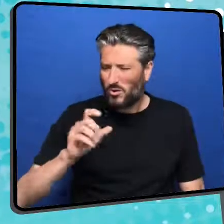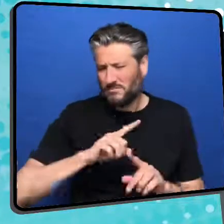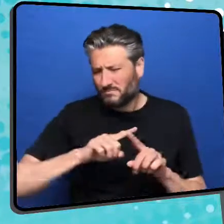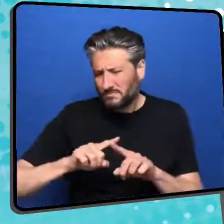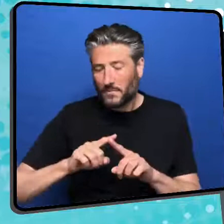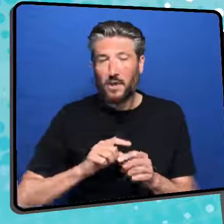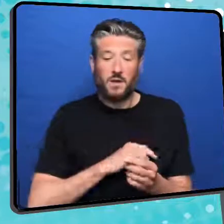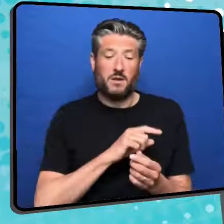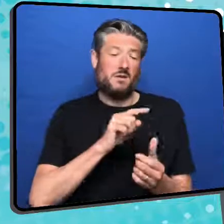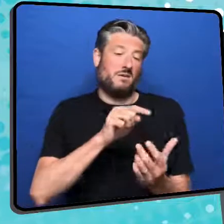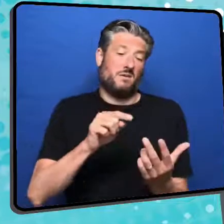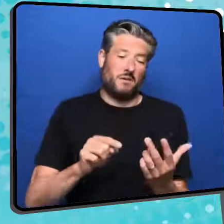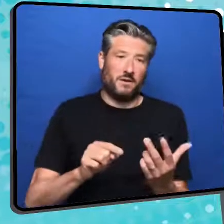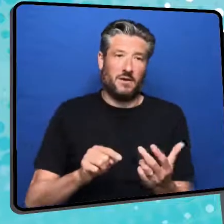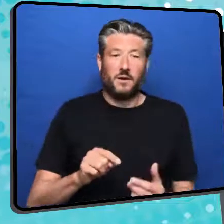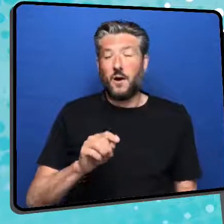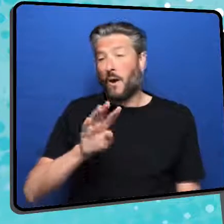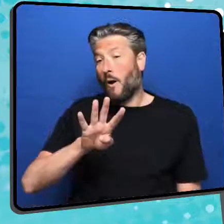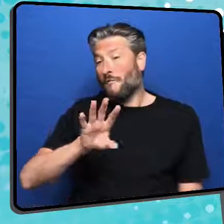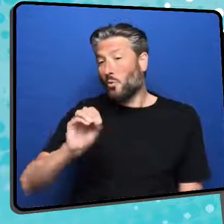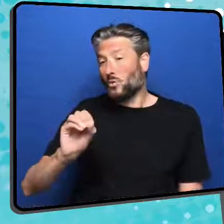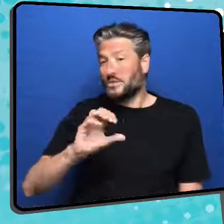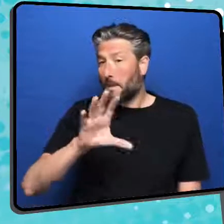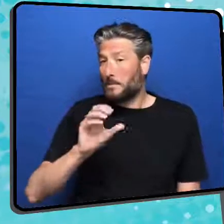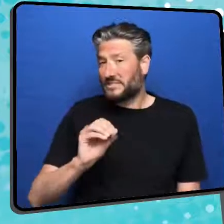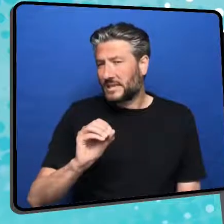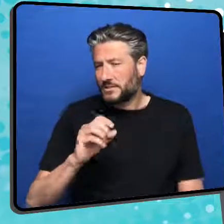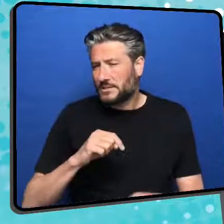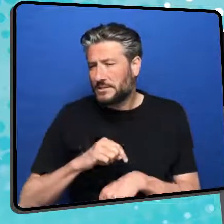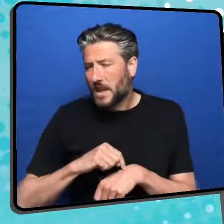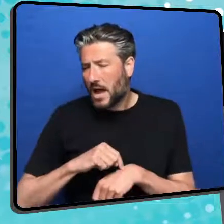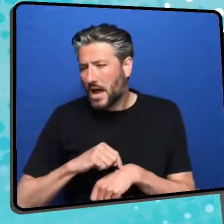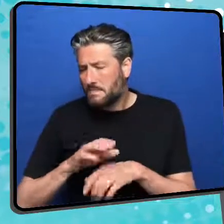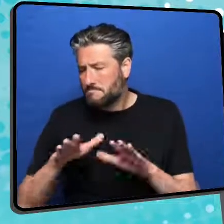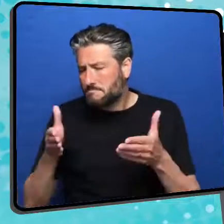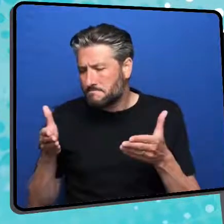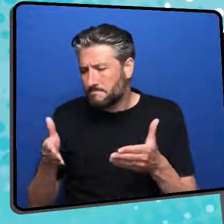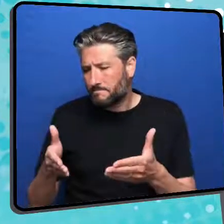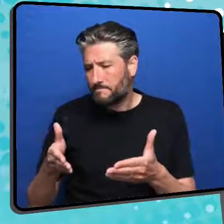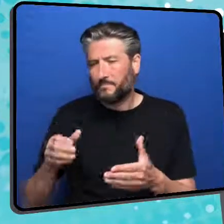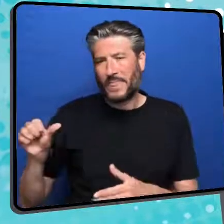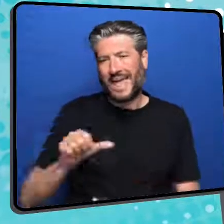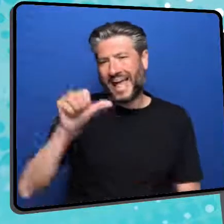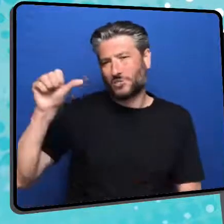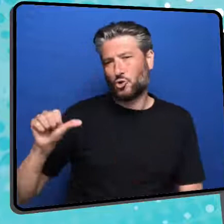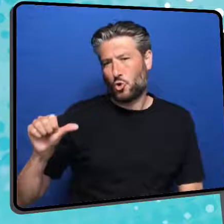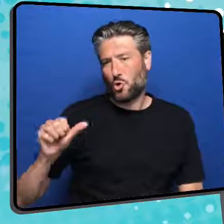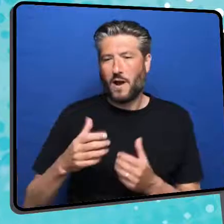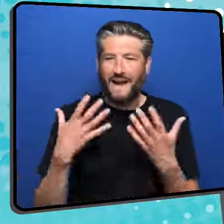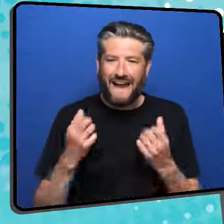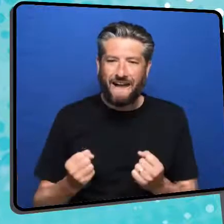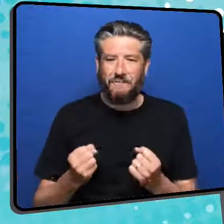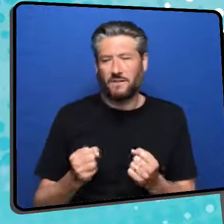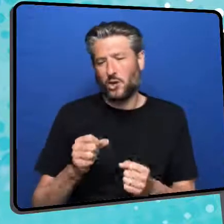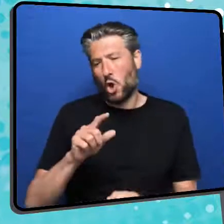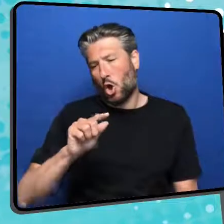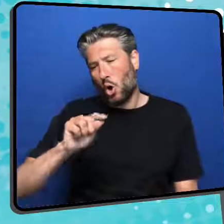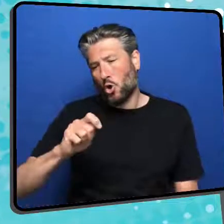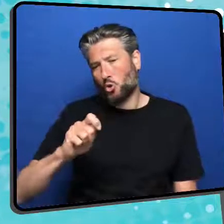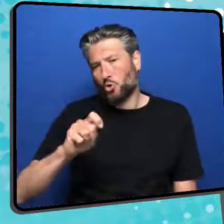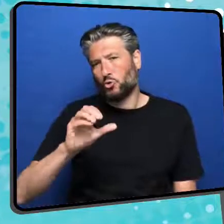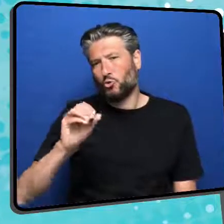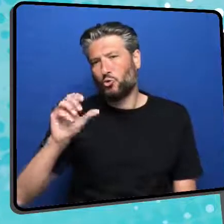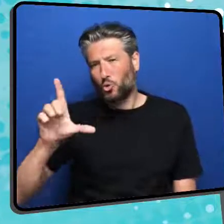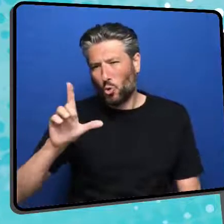40% of my time is really working with the Azure tool stack. So that means Azure Databricks, a large part,